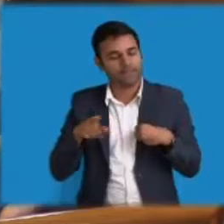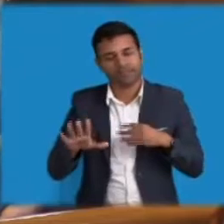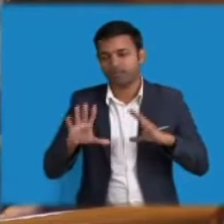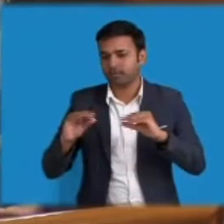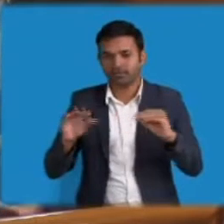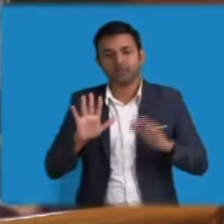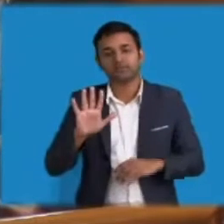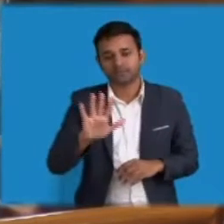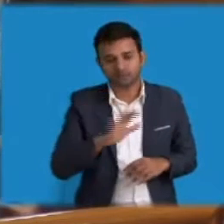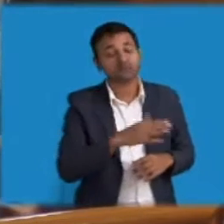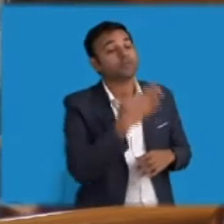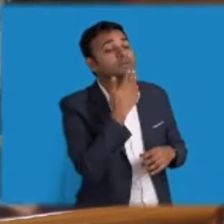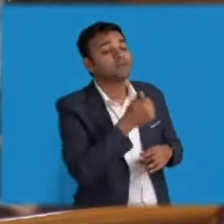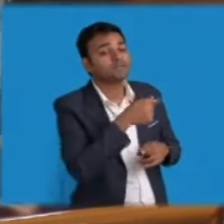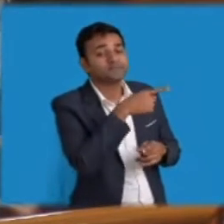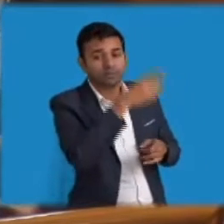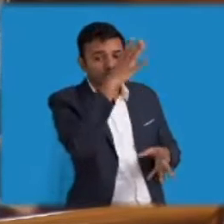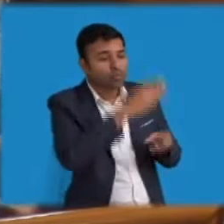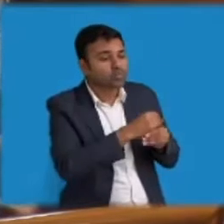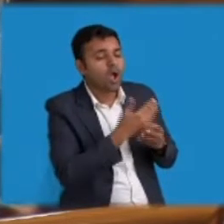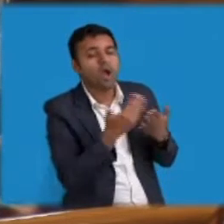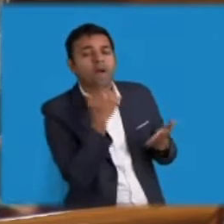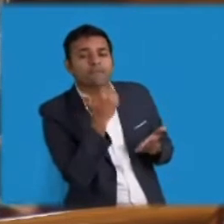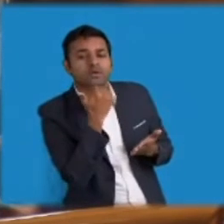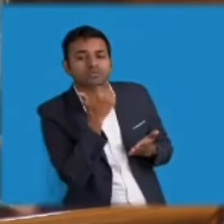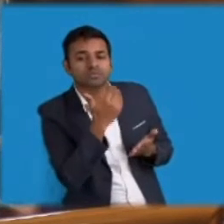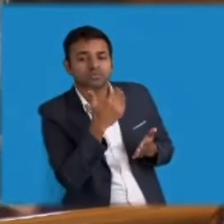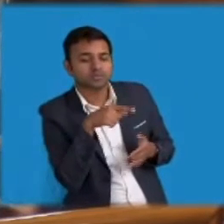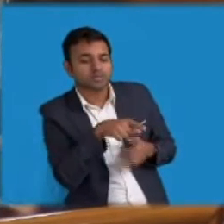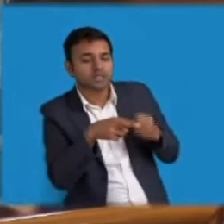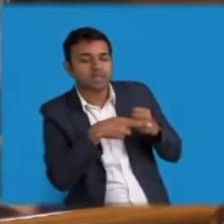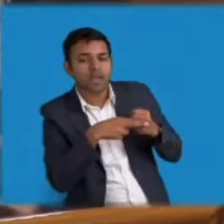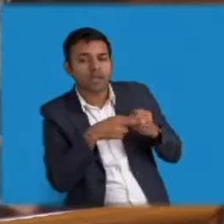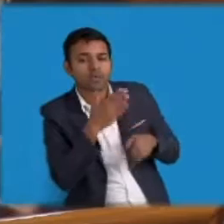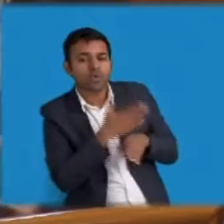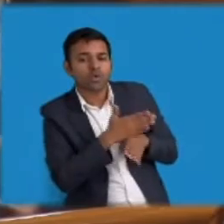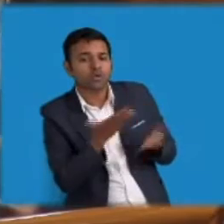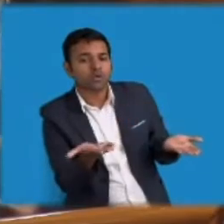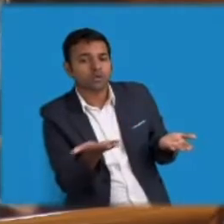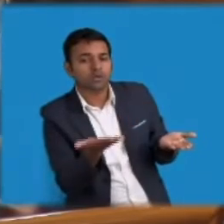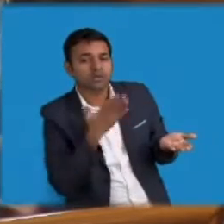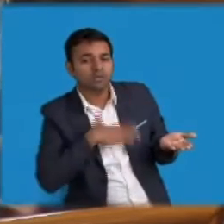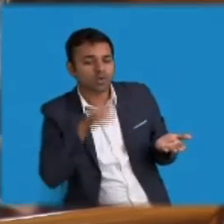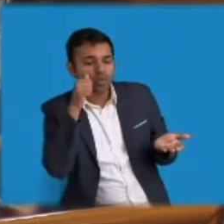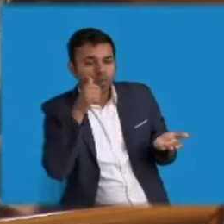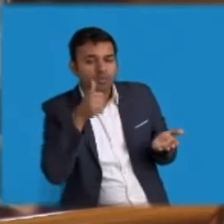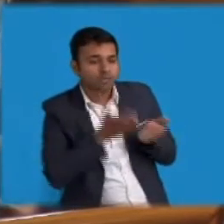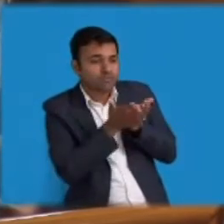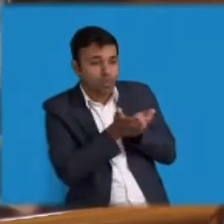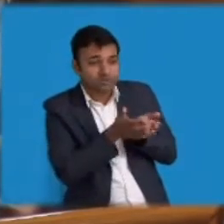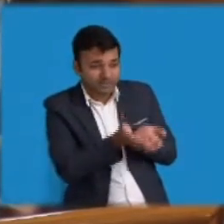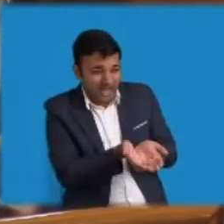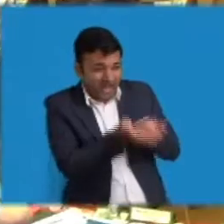involved in the salvage operation and whether the amount was provided for in the budget? Thank you,